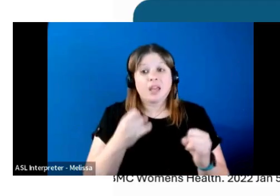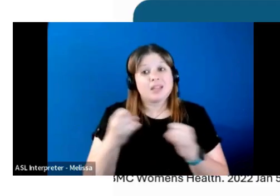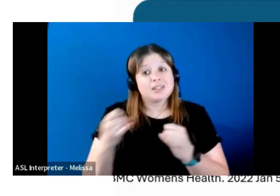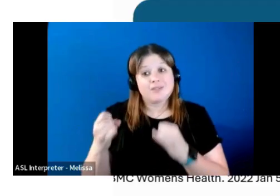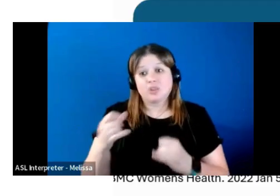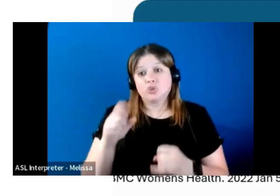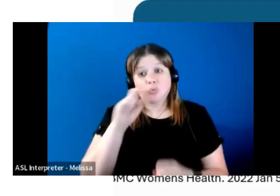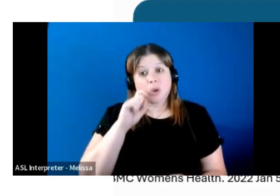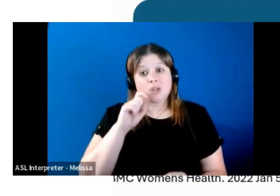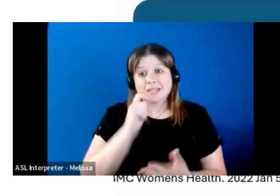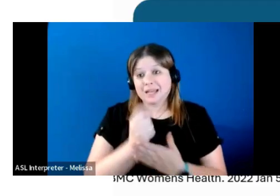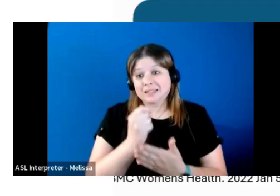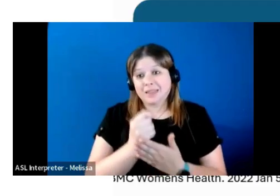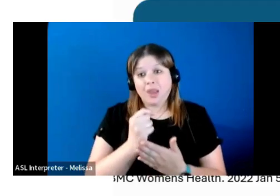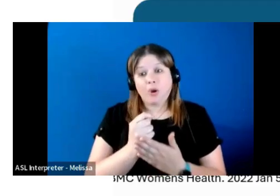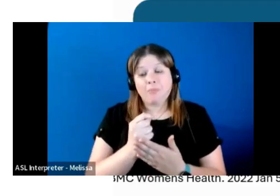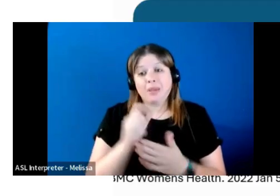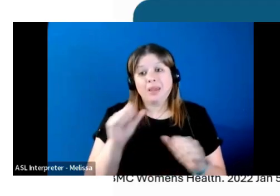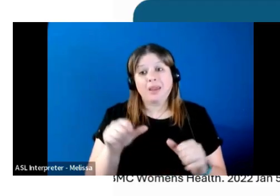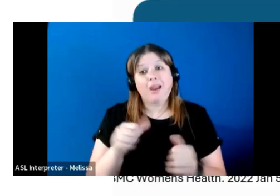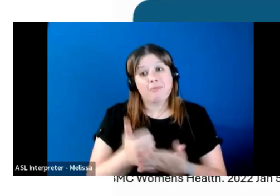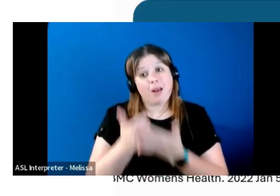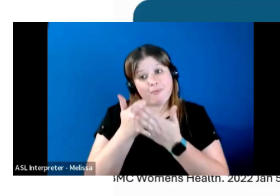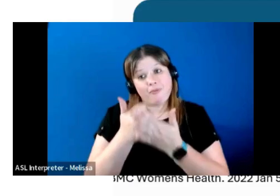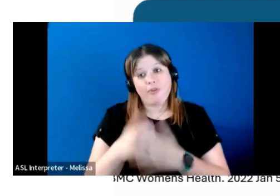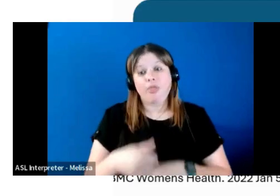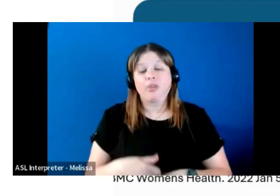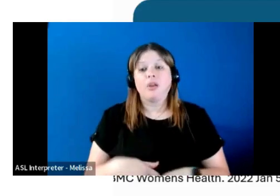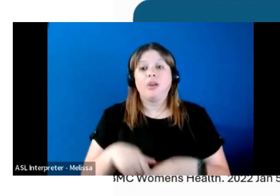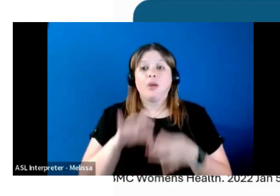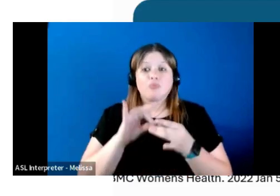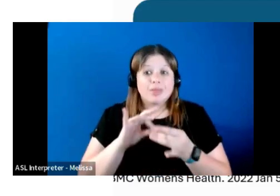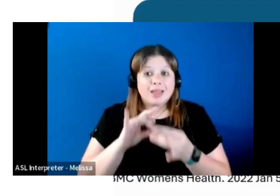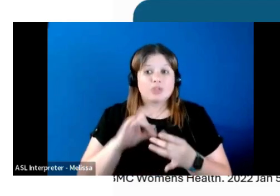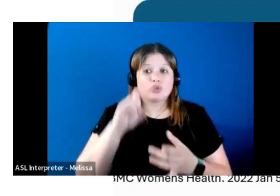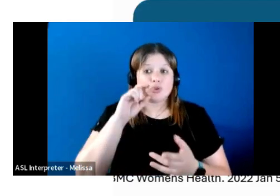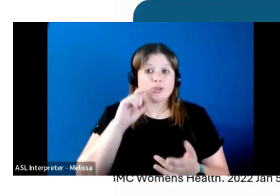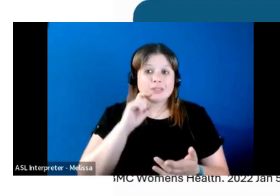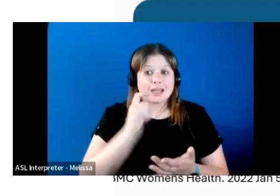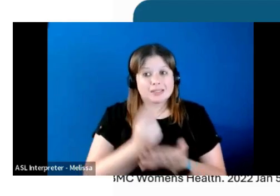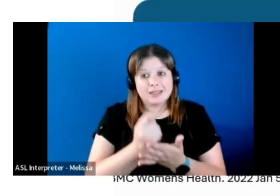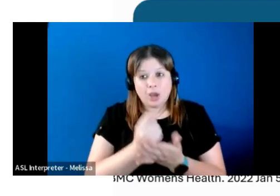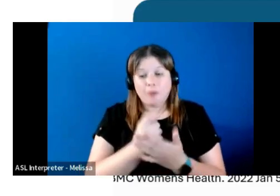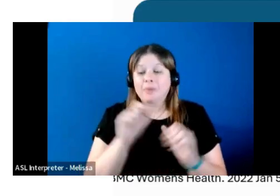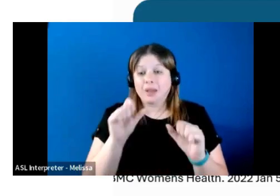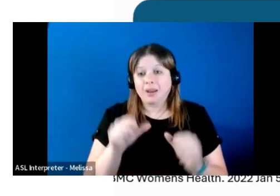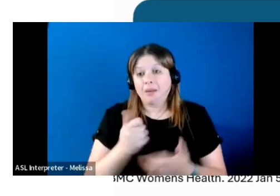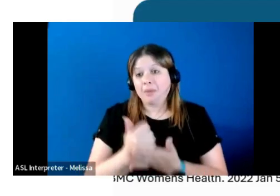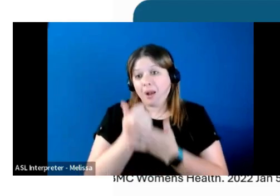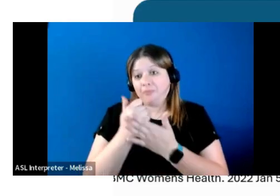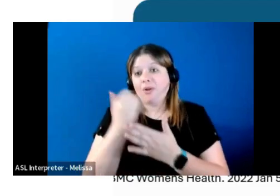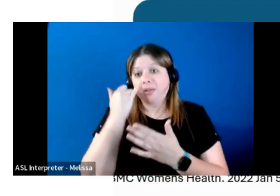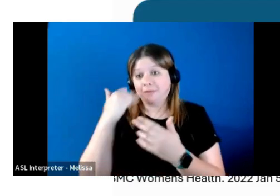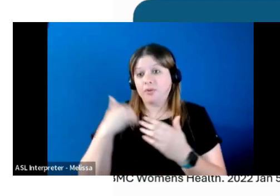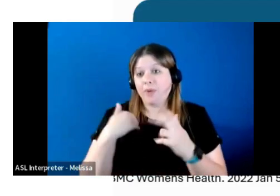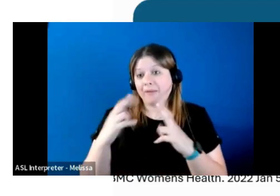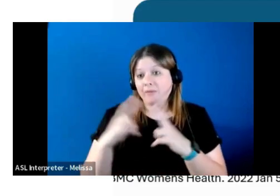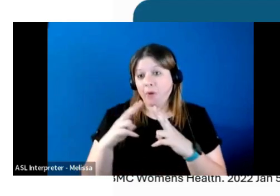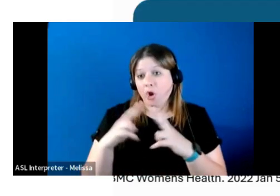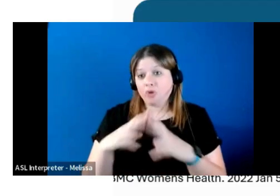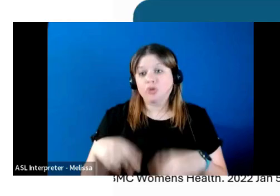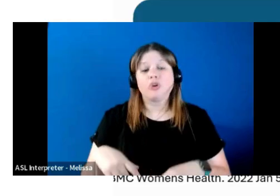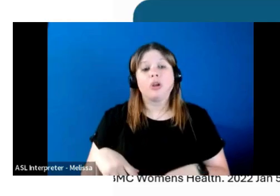sex therapy can be helpful. Relational sex therapy can be helpful for those who are partnered.